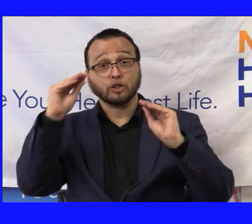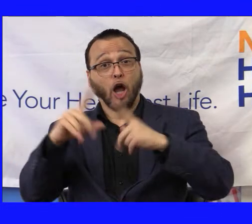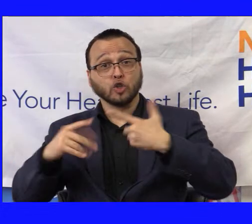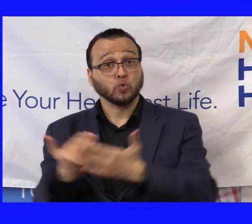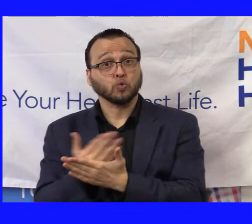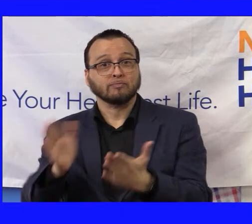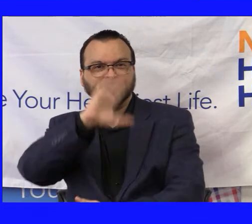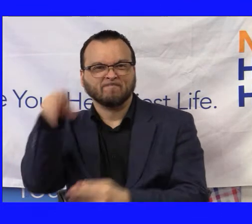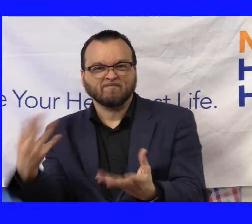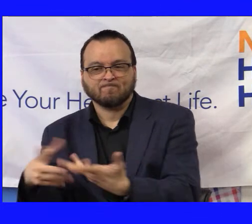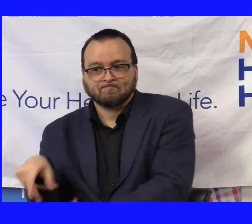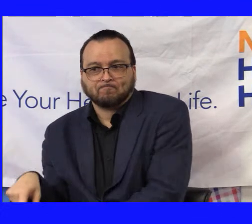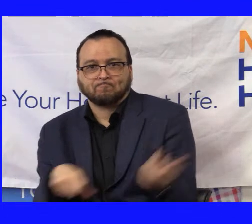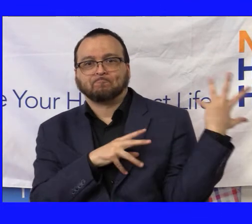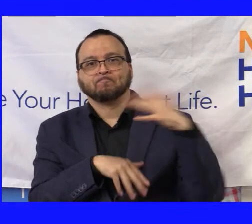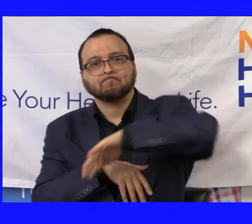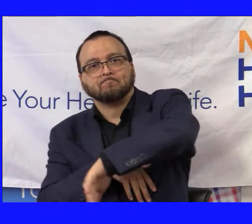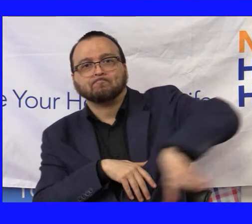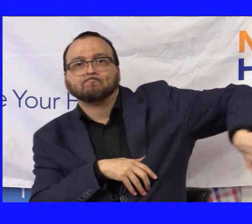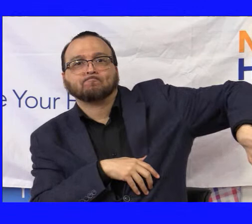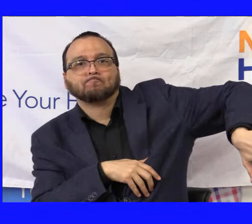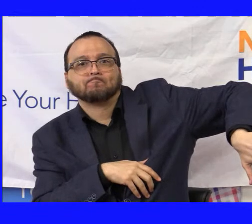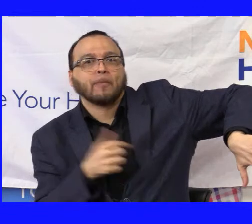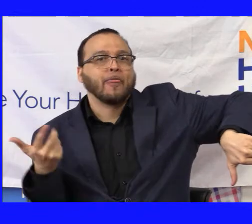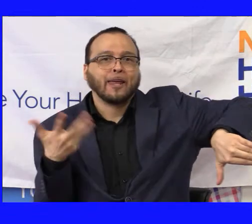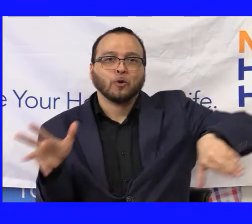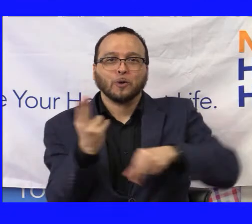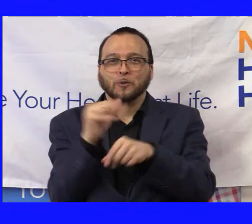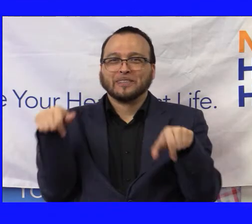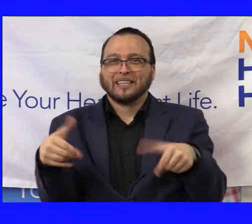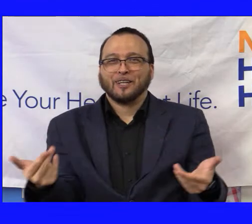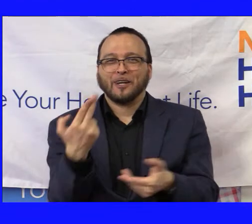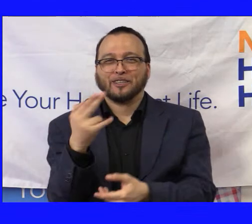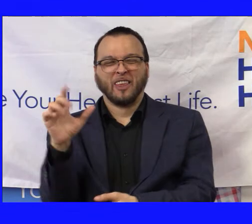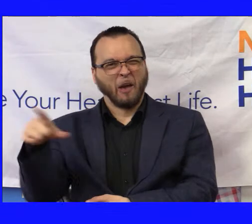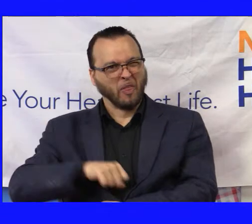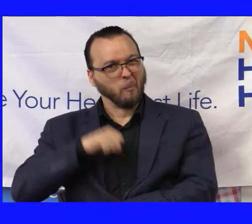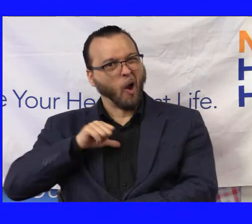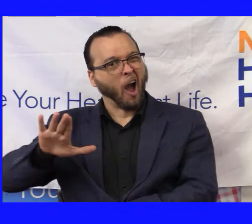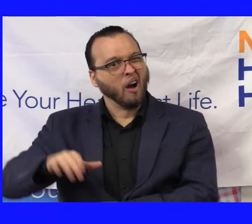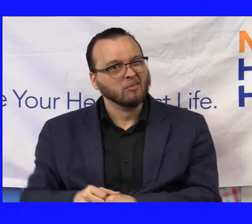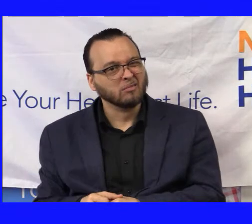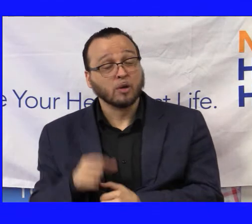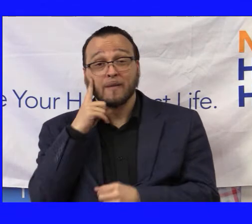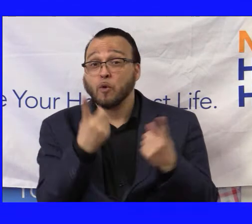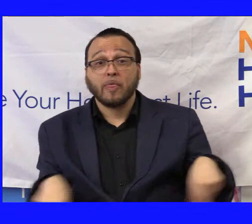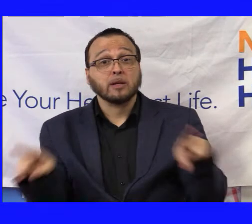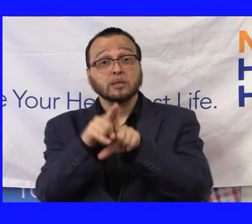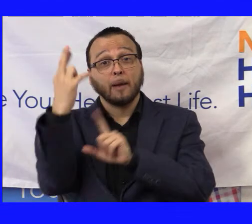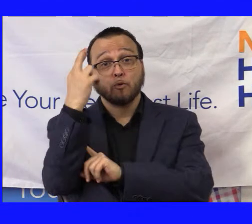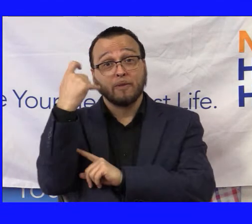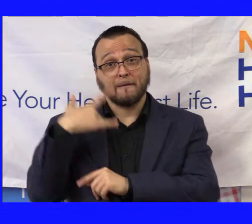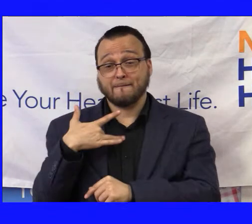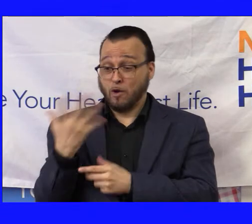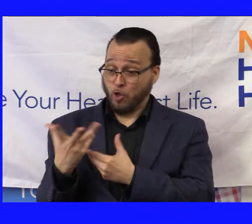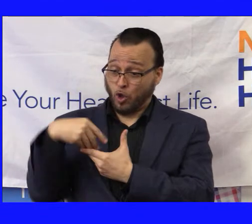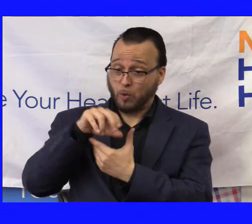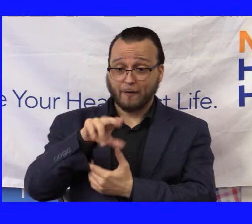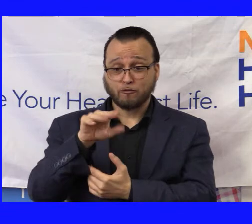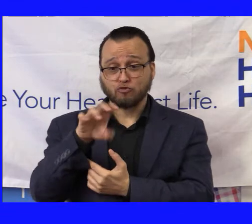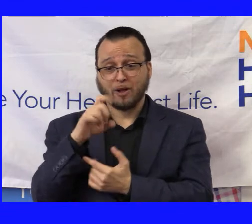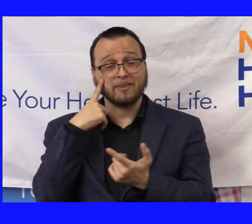was something they were very proud of the fact that they never wanted to use here at health and hospitals. So for those same reasons, they felt that this, the inclusion of race in this